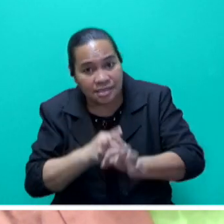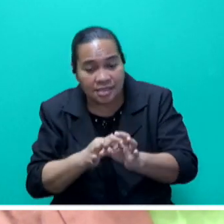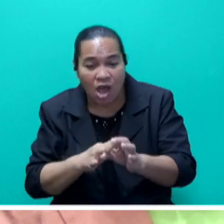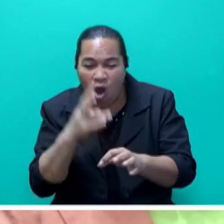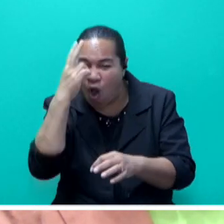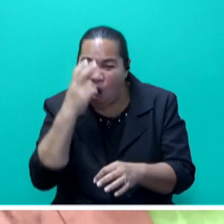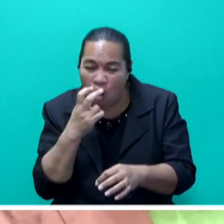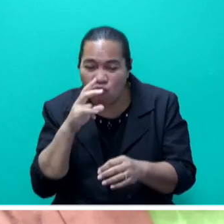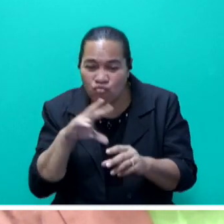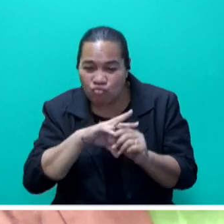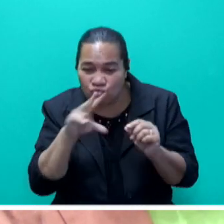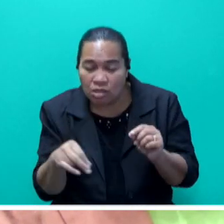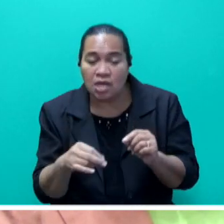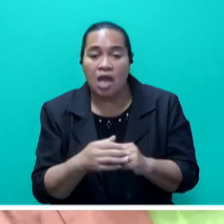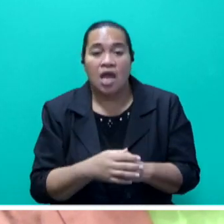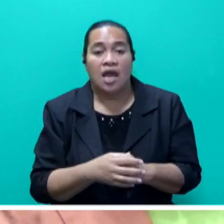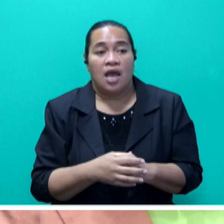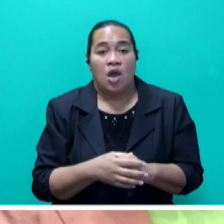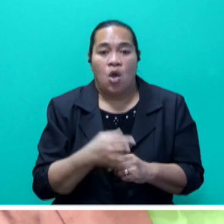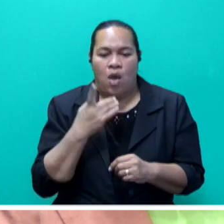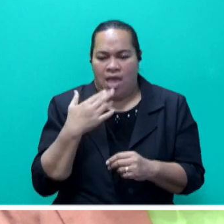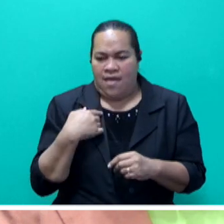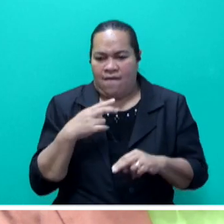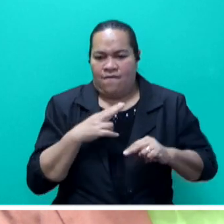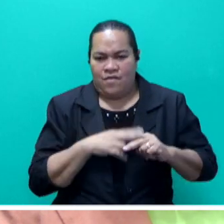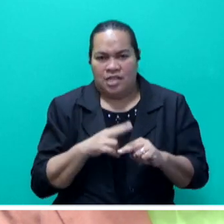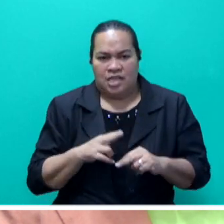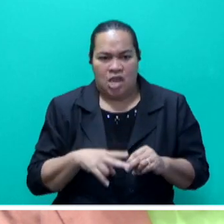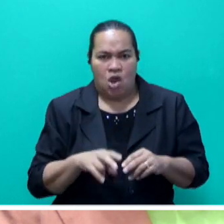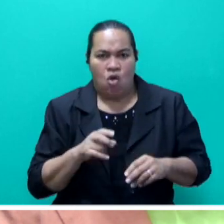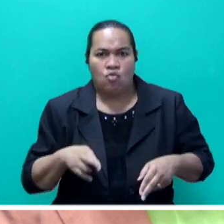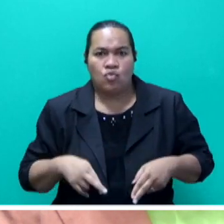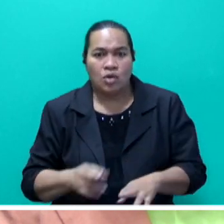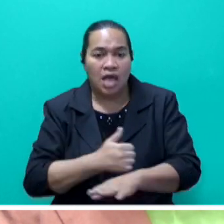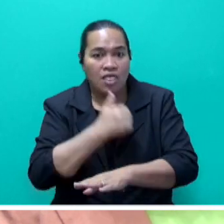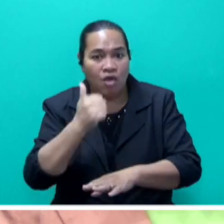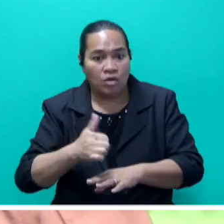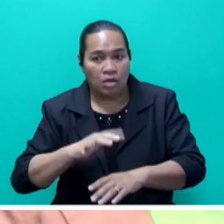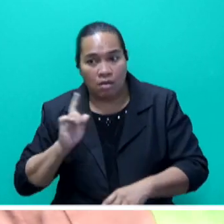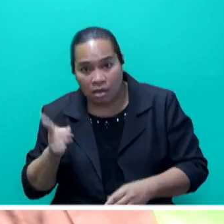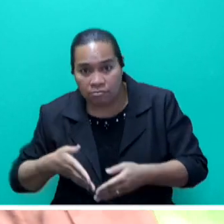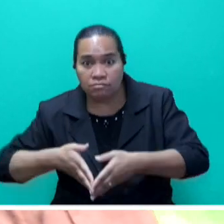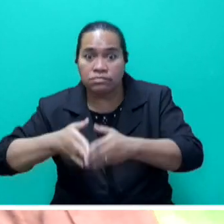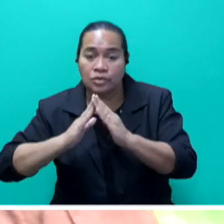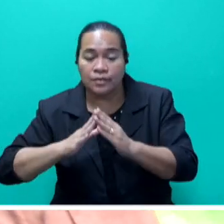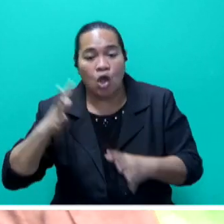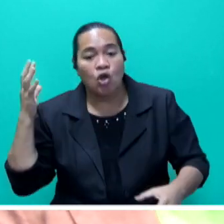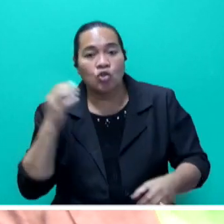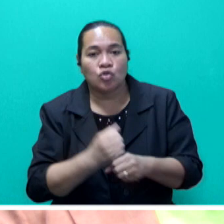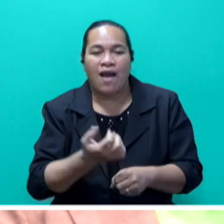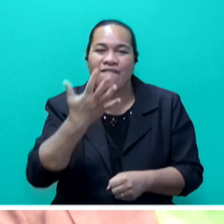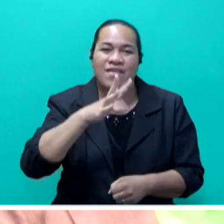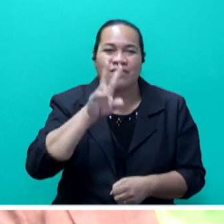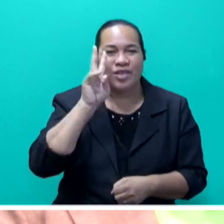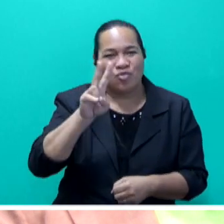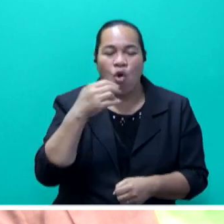sir, since the Fiji Roads Authority came into existence, a total of 52 bridges